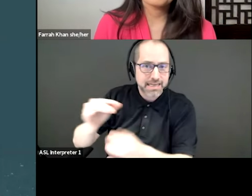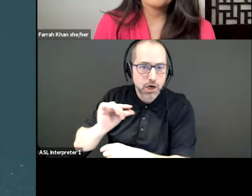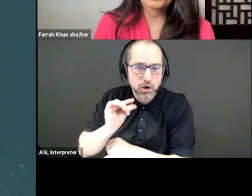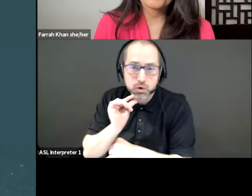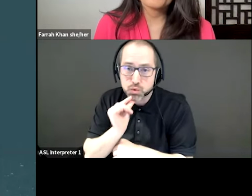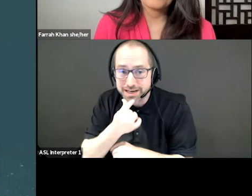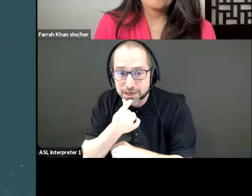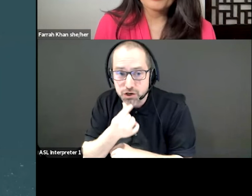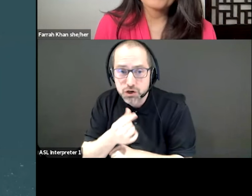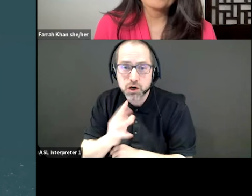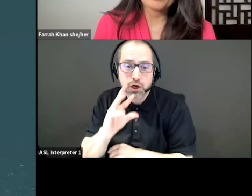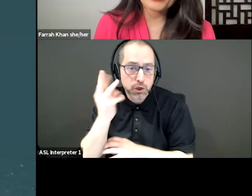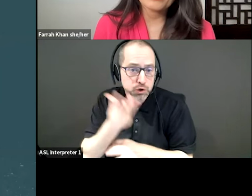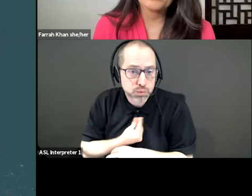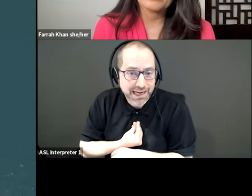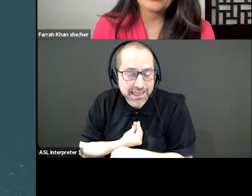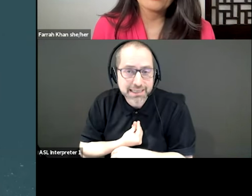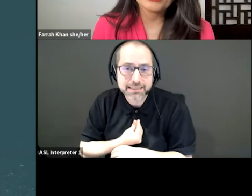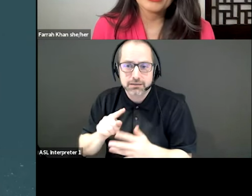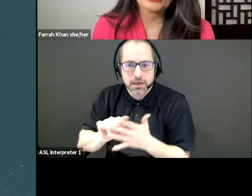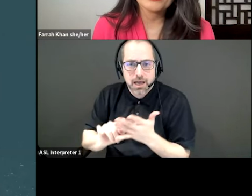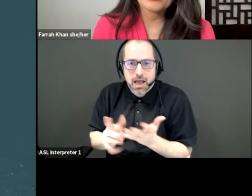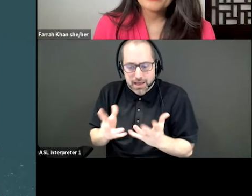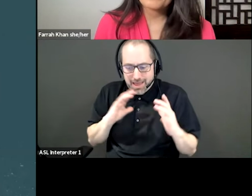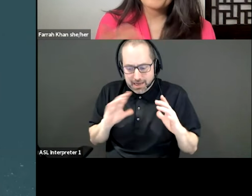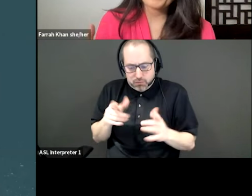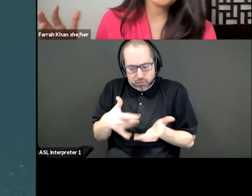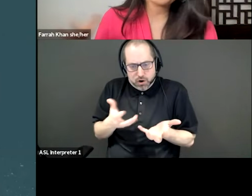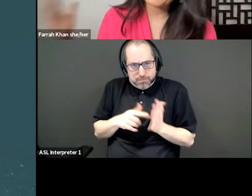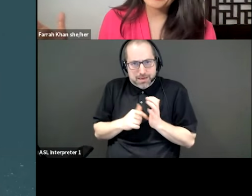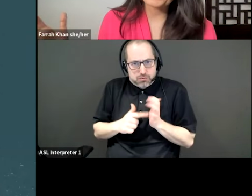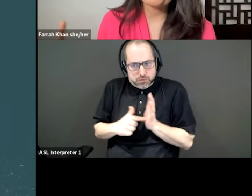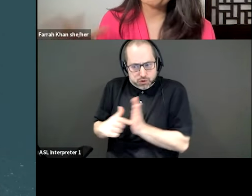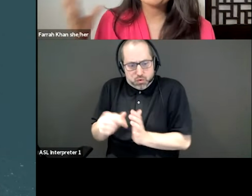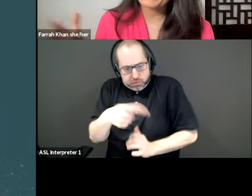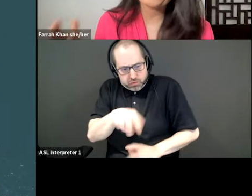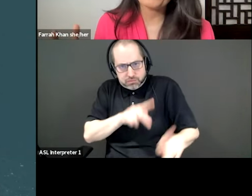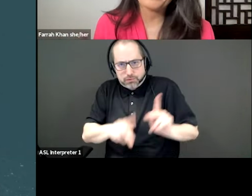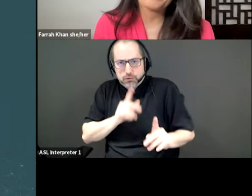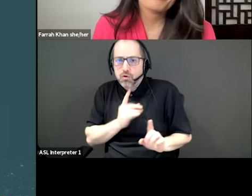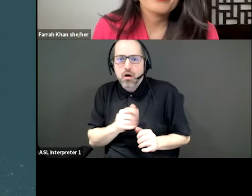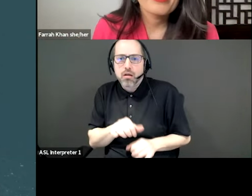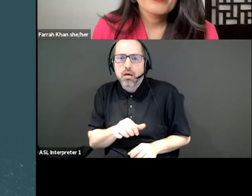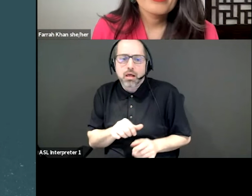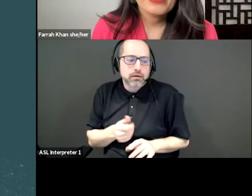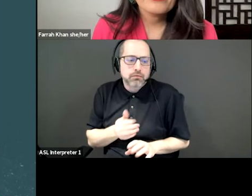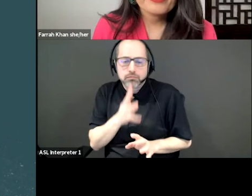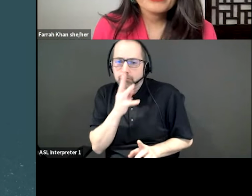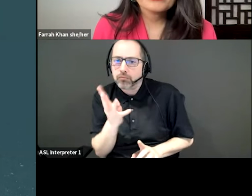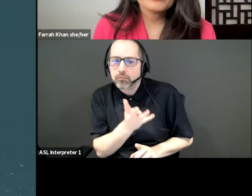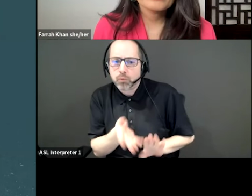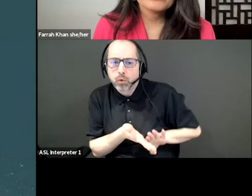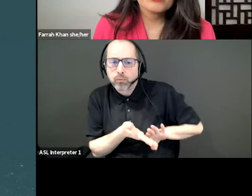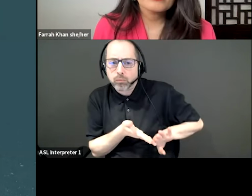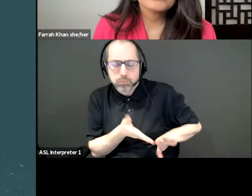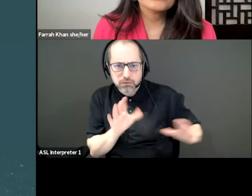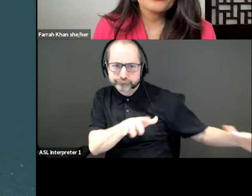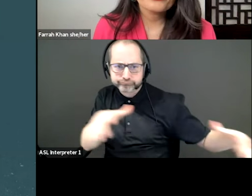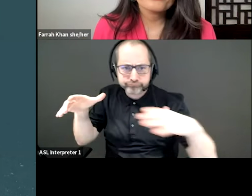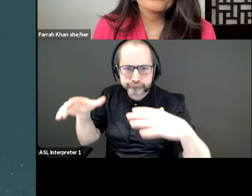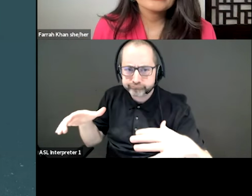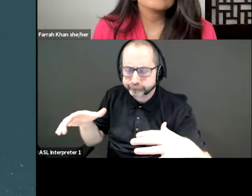really want to ensure that our communities are represented in these conversations and not a side issue, but a central one. Another piece that we really saw